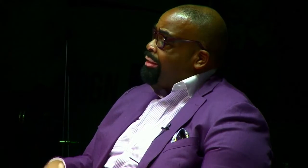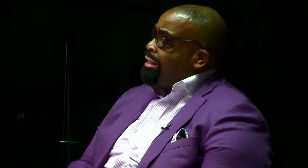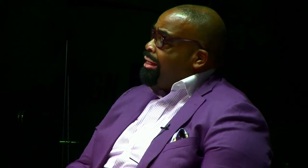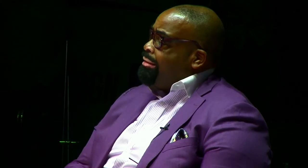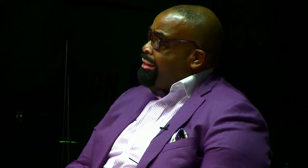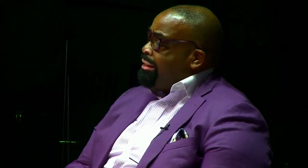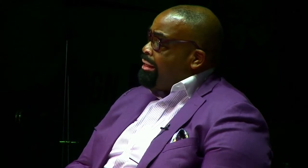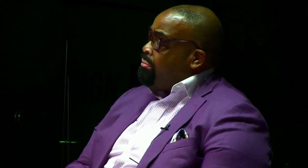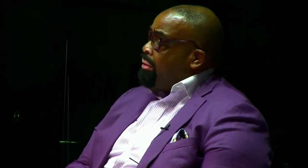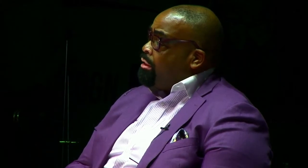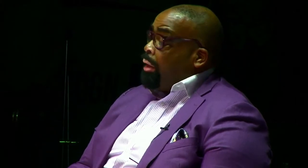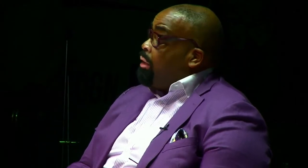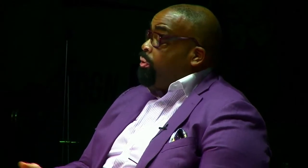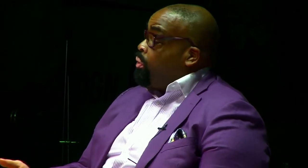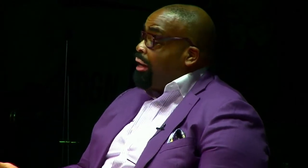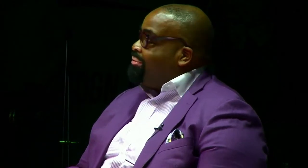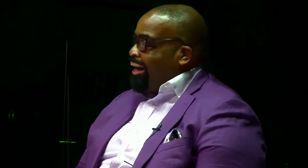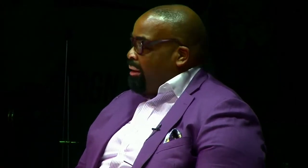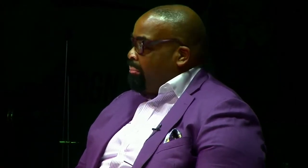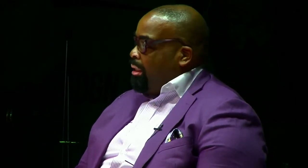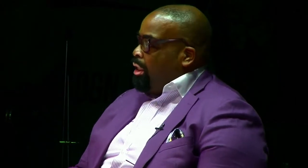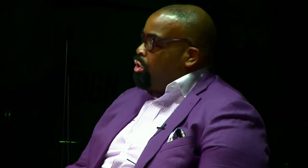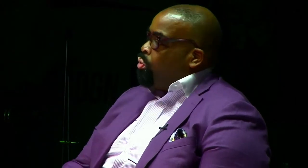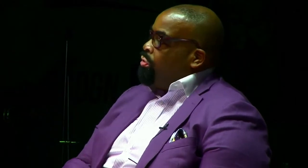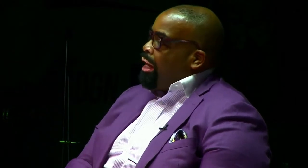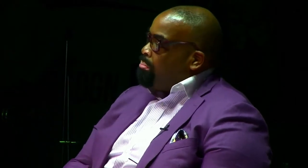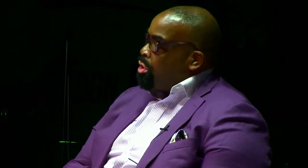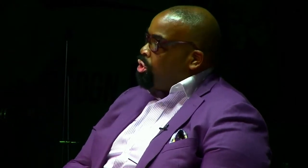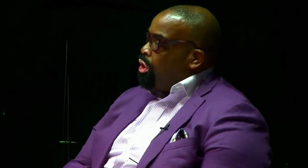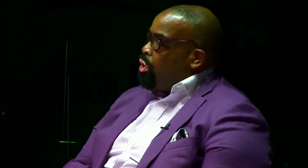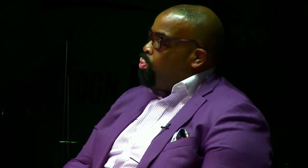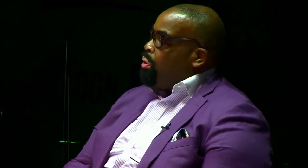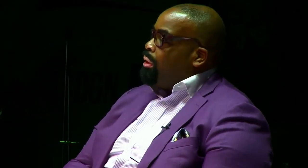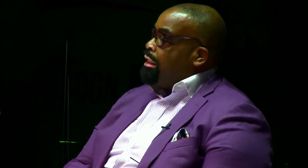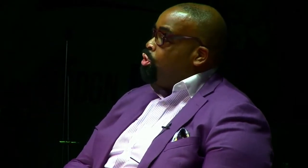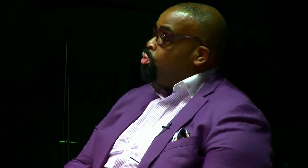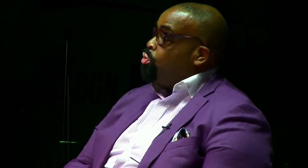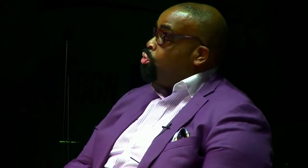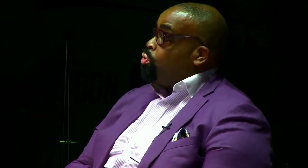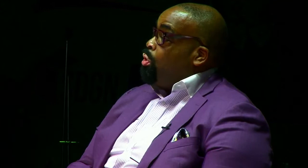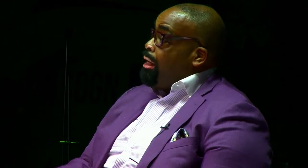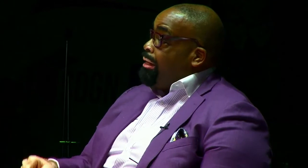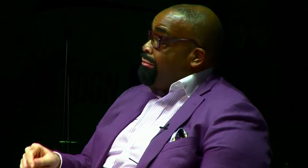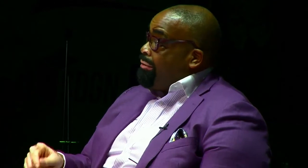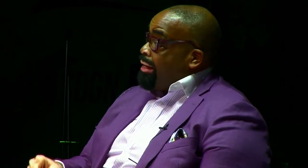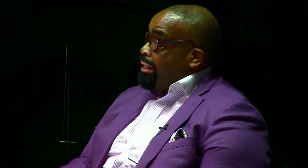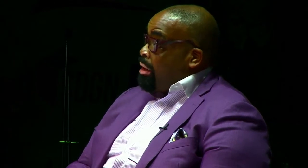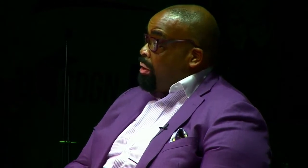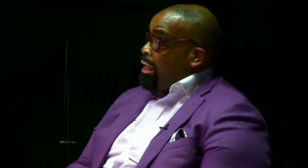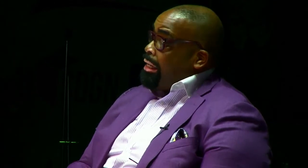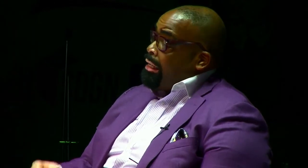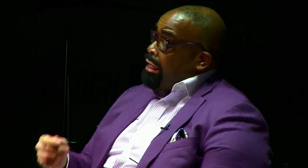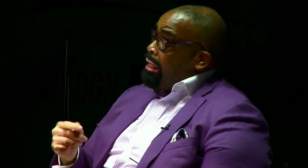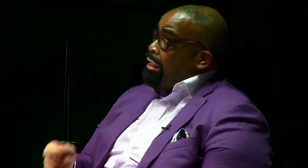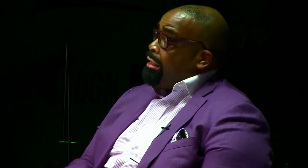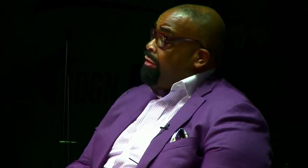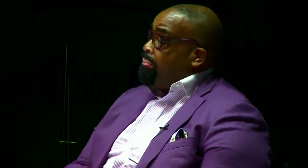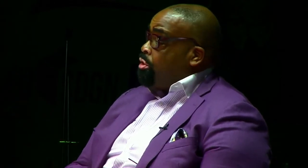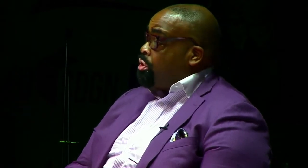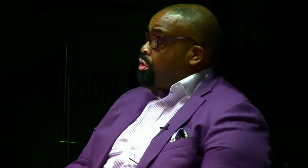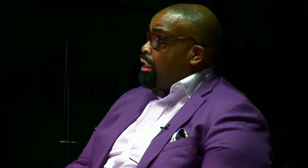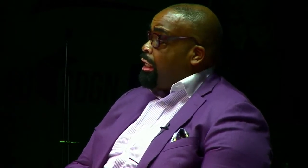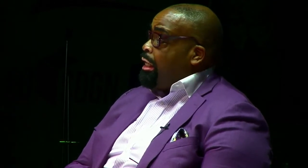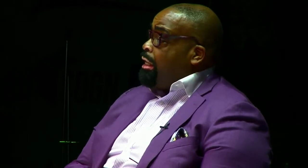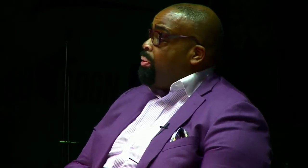sure that they and we don't have time. So that much we will need to do right now. And if